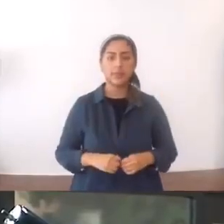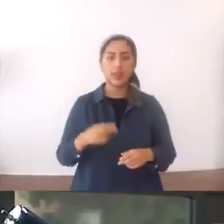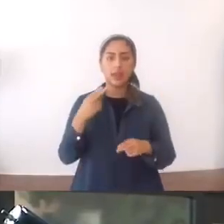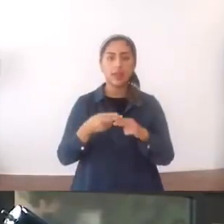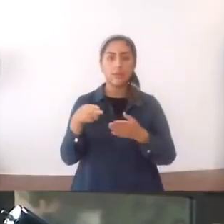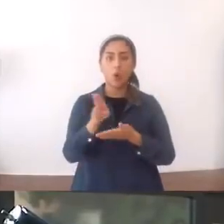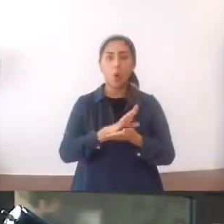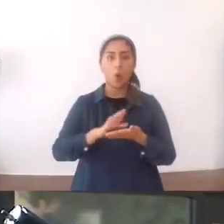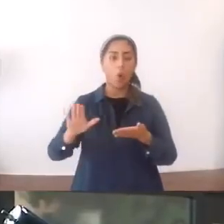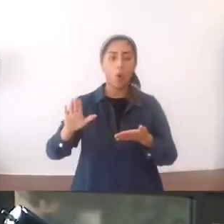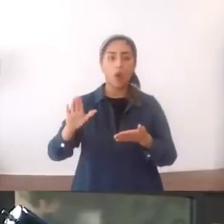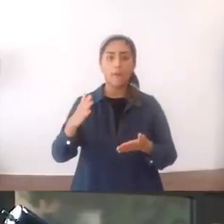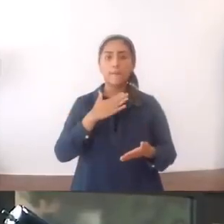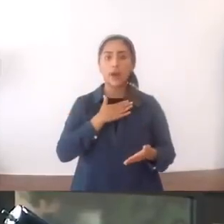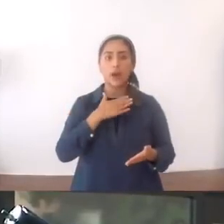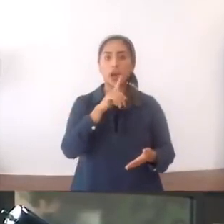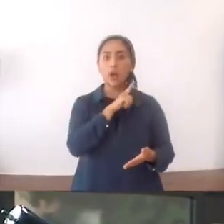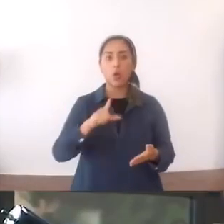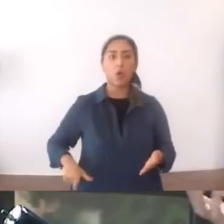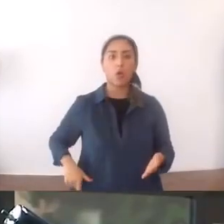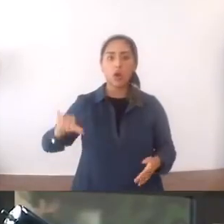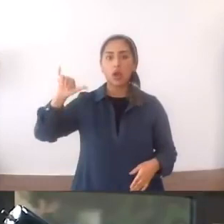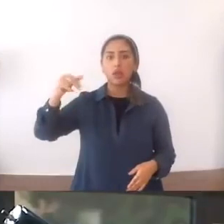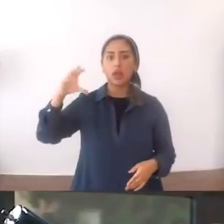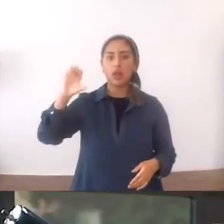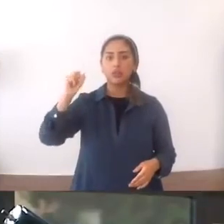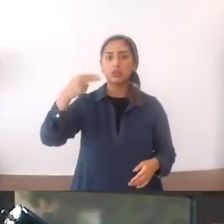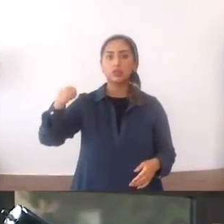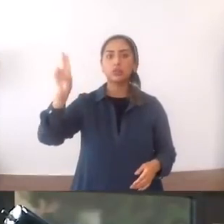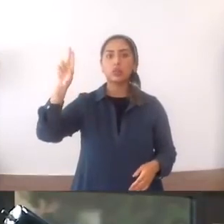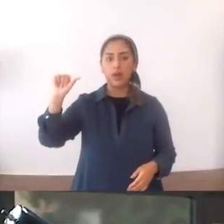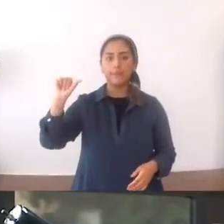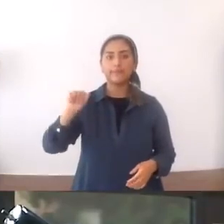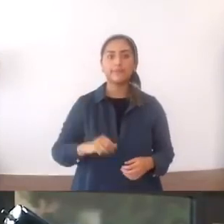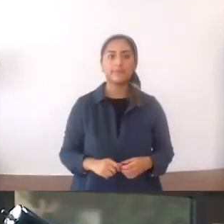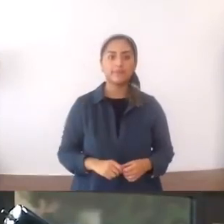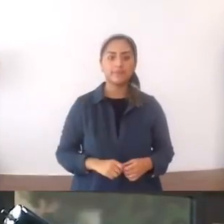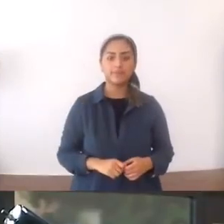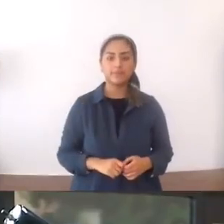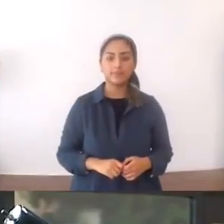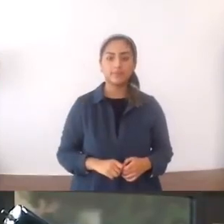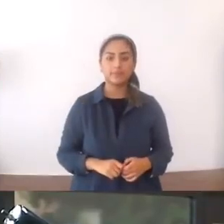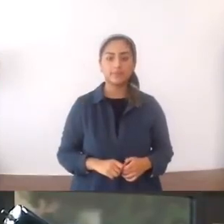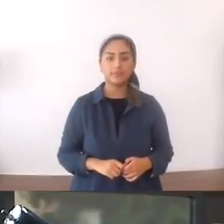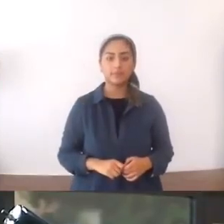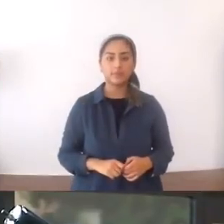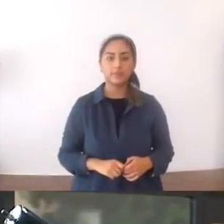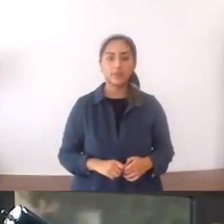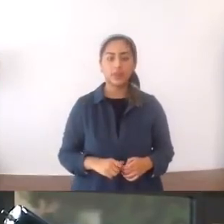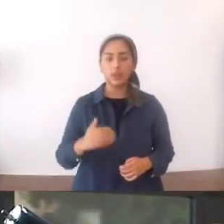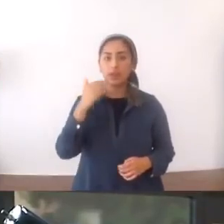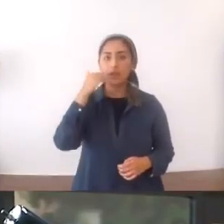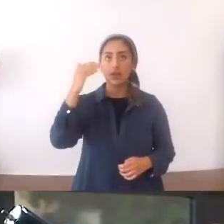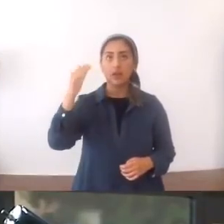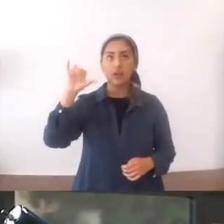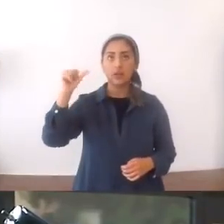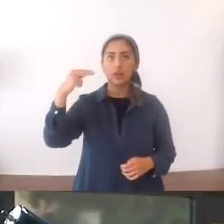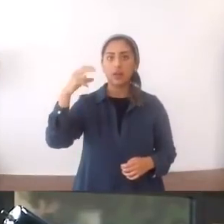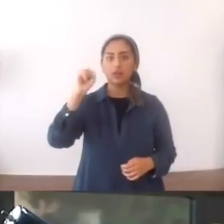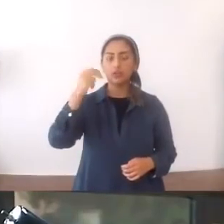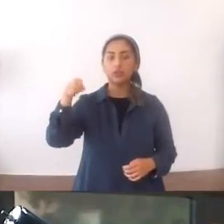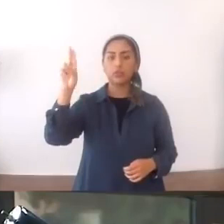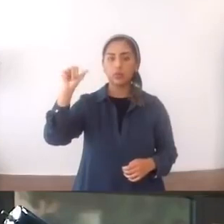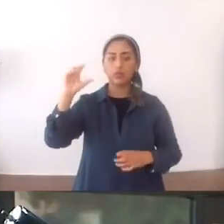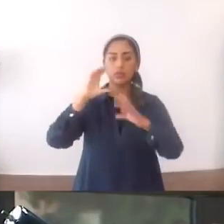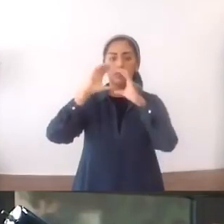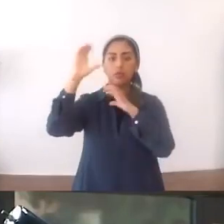any kind of en el curse nombre bendito de mi Adón, nuestro Adón, Yahshua HaMashiach. in the holy name of my Adon and our Adon, Joshua Toda HaMashiach. Gabá